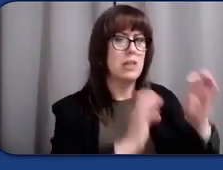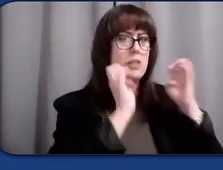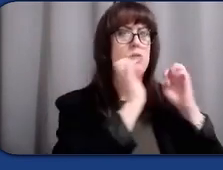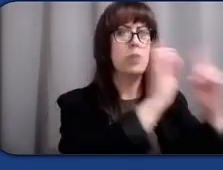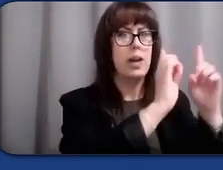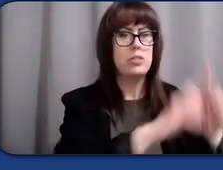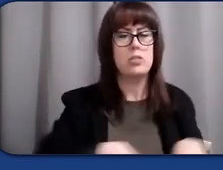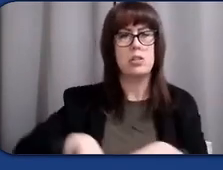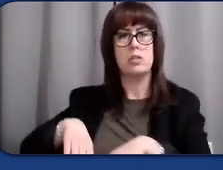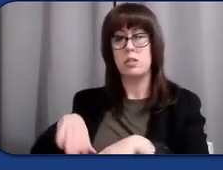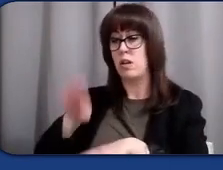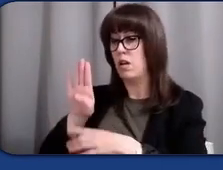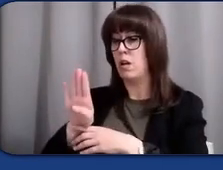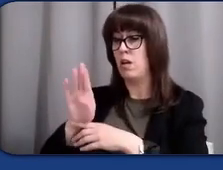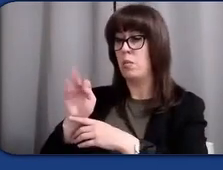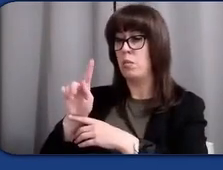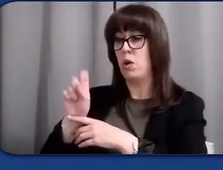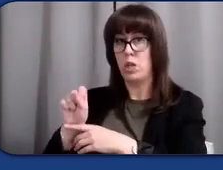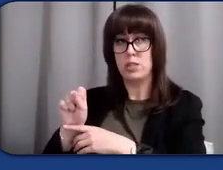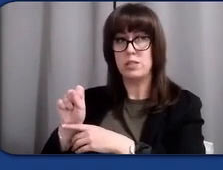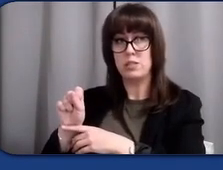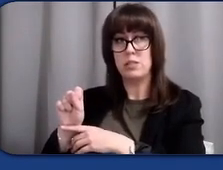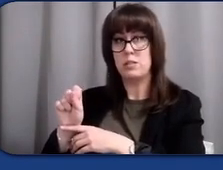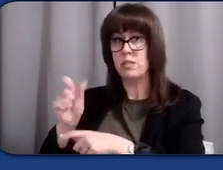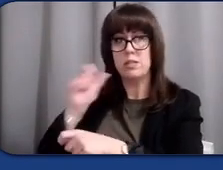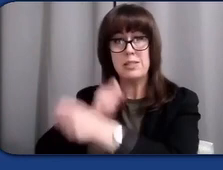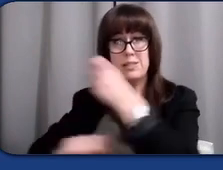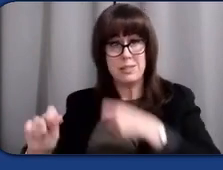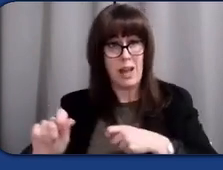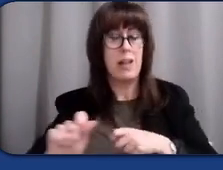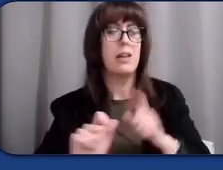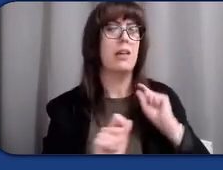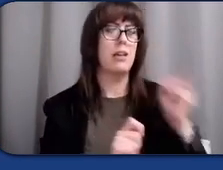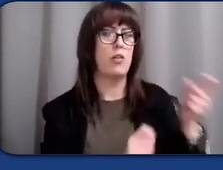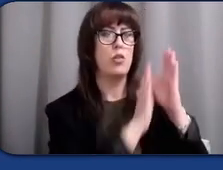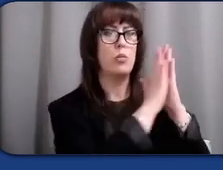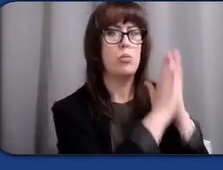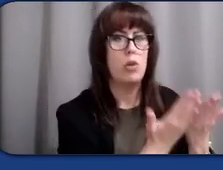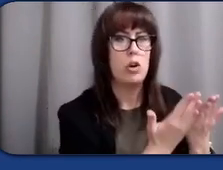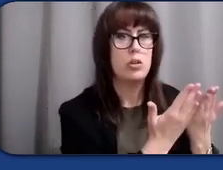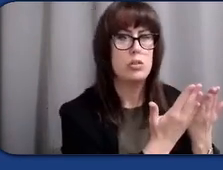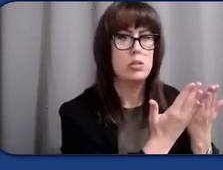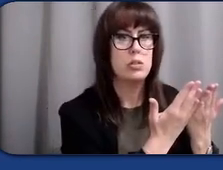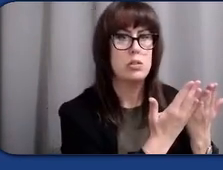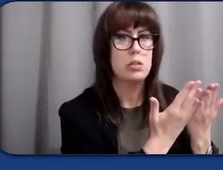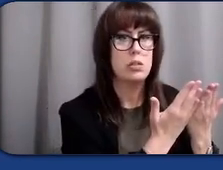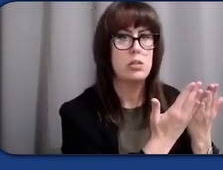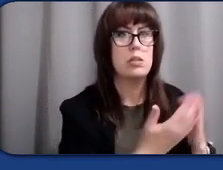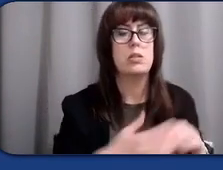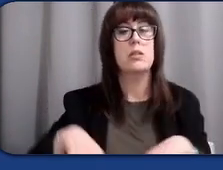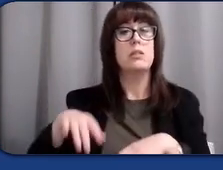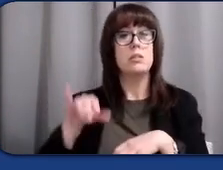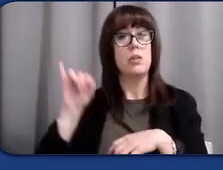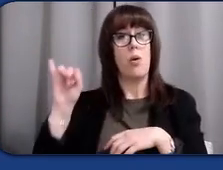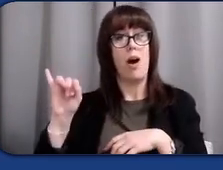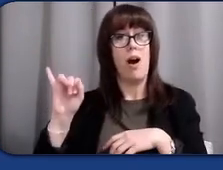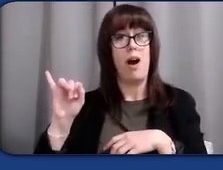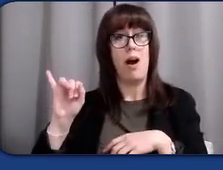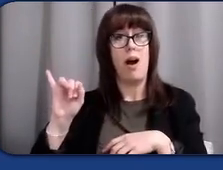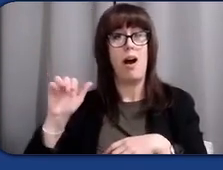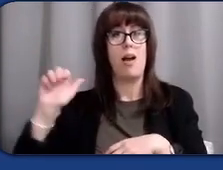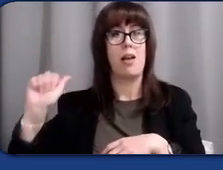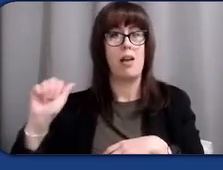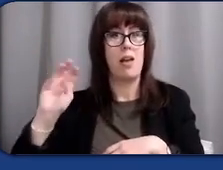Instead of the gun, you're given the pen. And so IMPs has always worked so hard every single day to ensure that we build